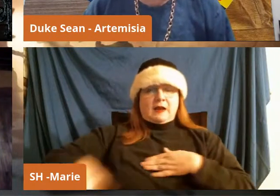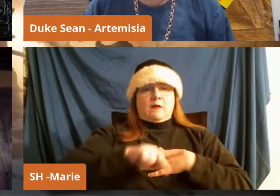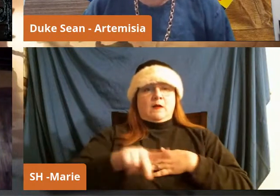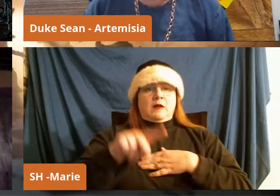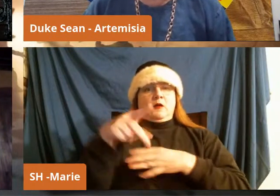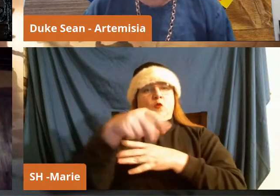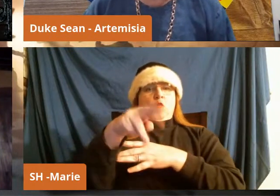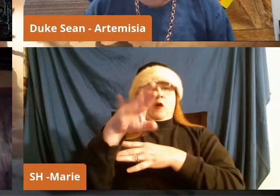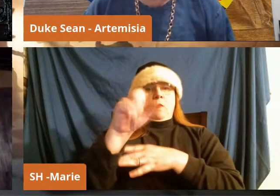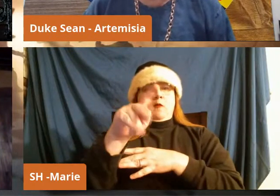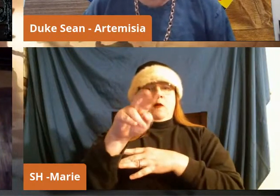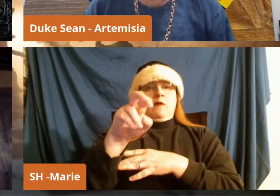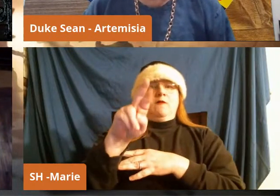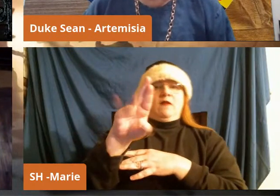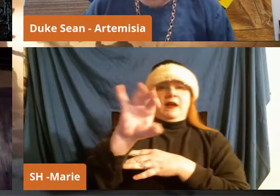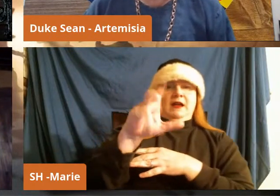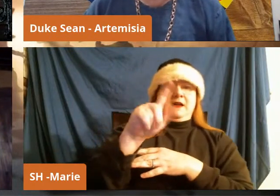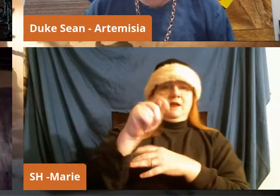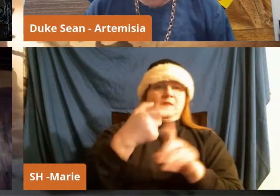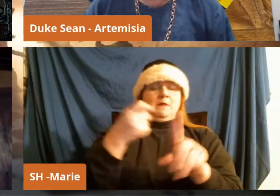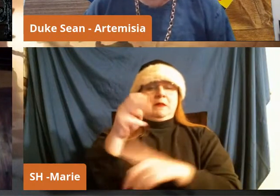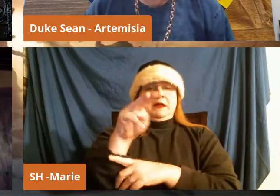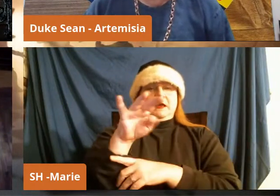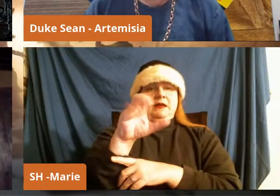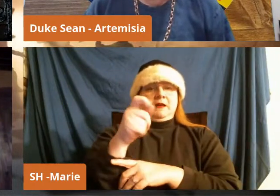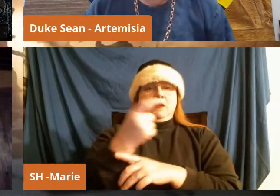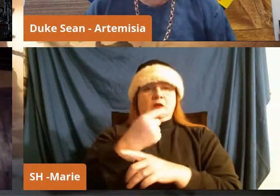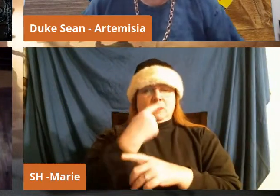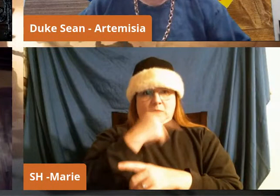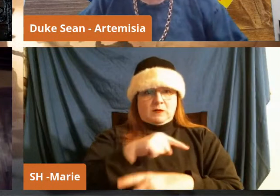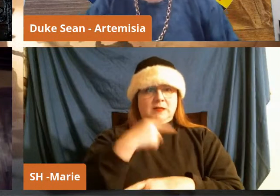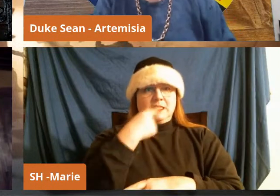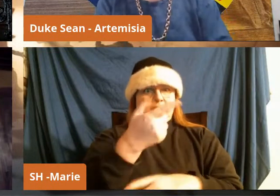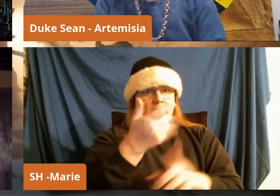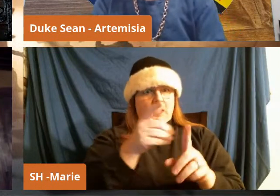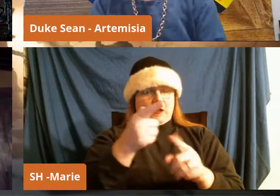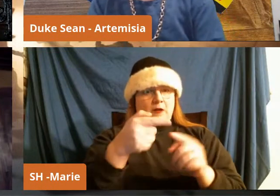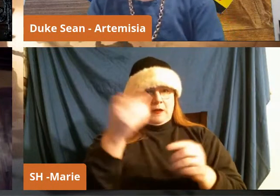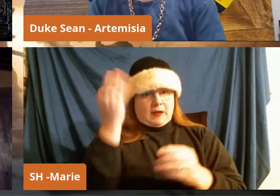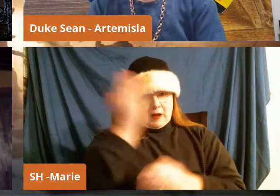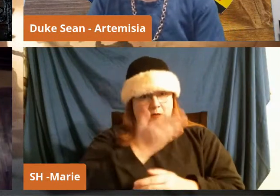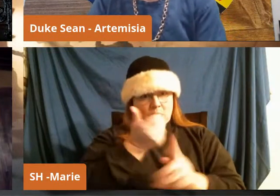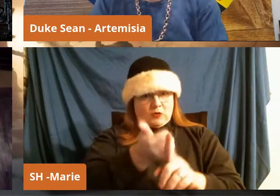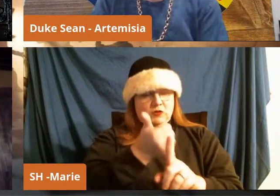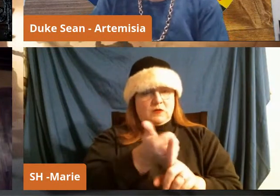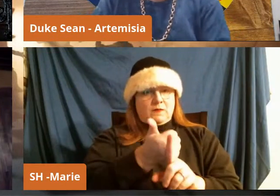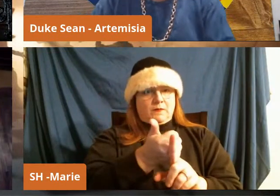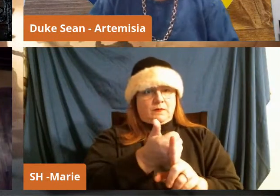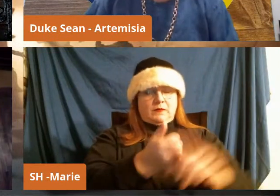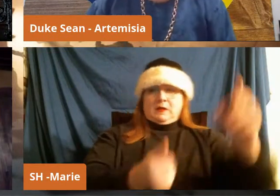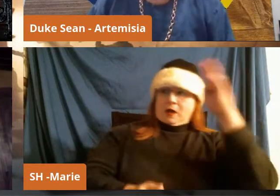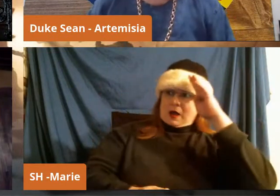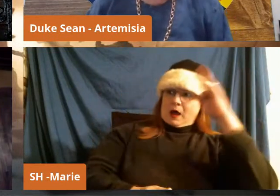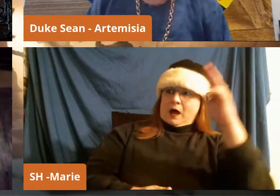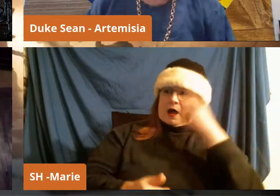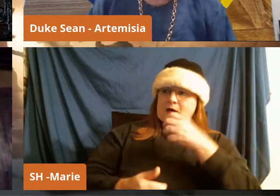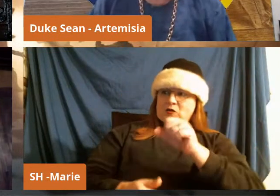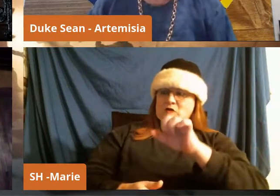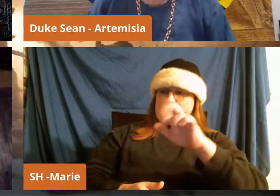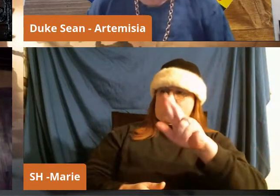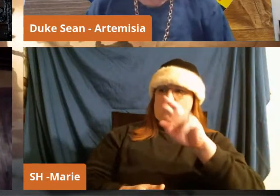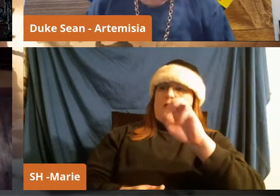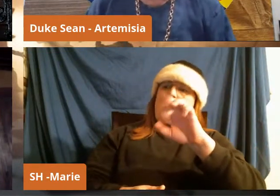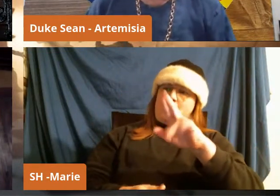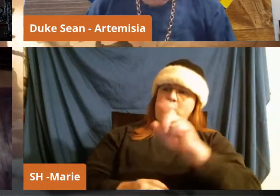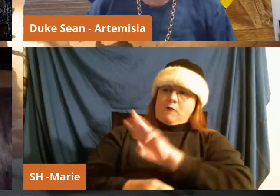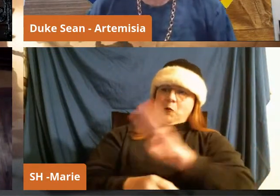Woodsend, Viscount of the Mists. And so, Robert, would you like to introduce yourself? Sure. As Sean said, I'm Sir Robert of Woodsend from the